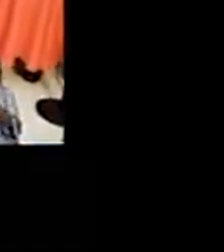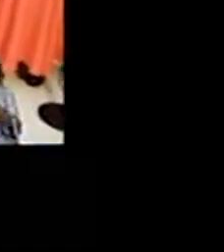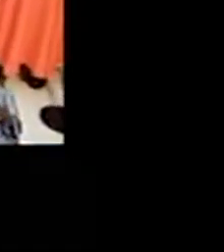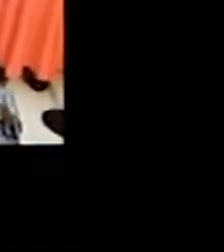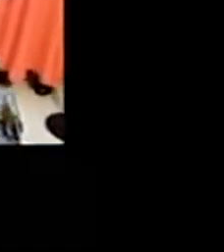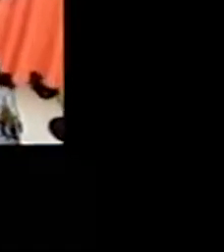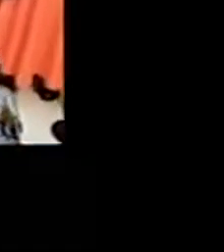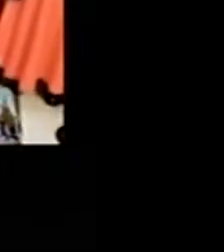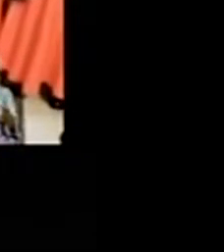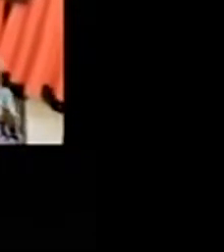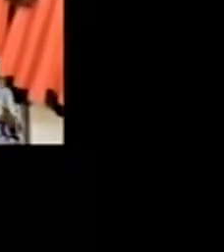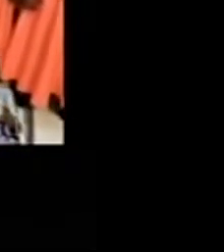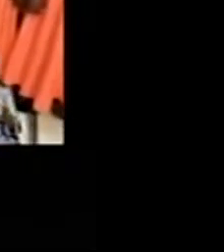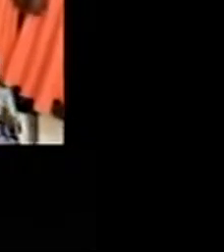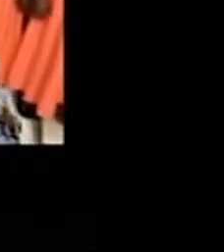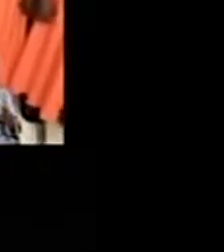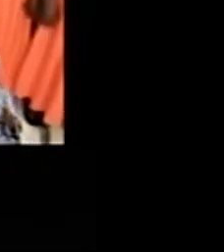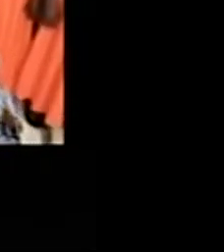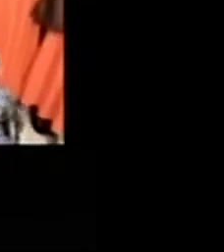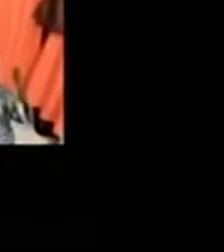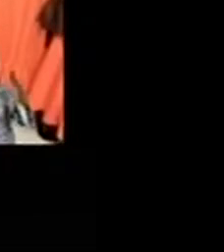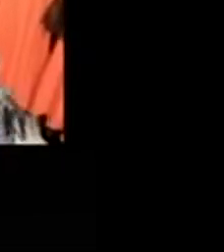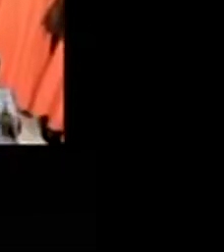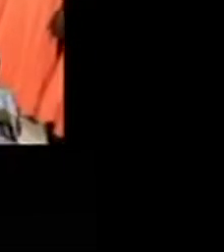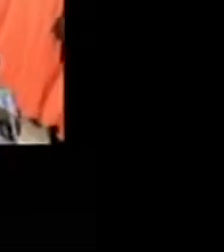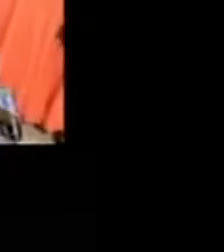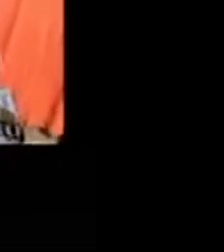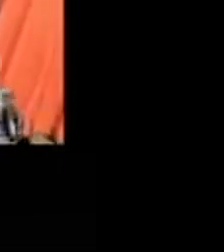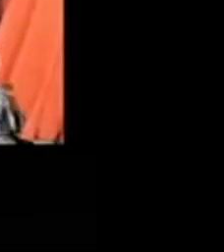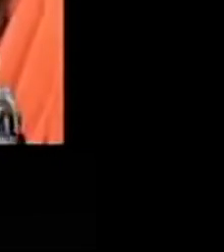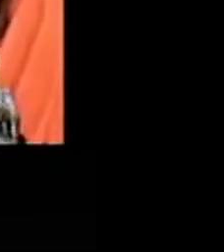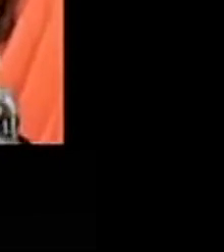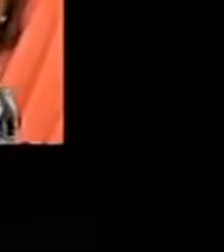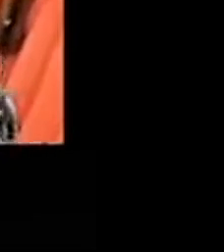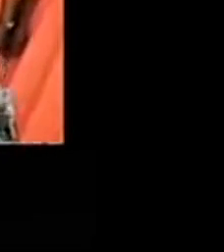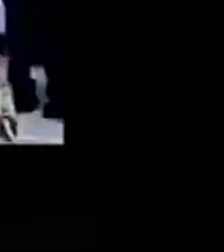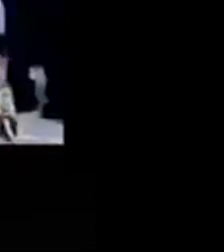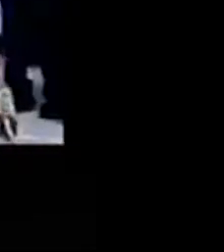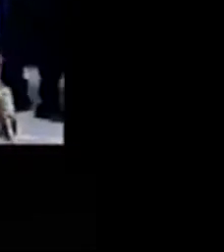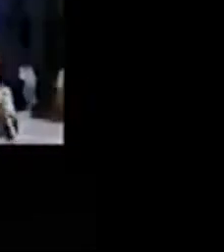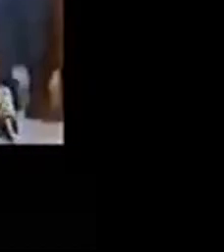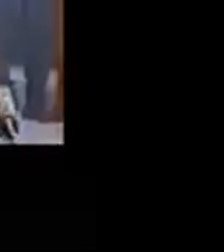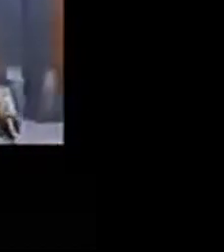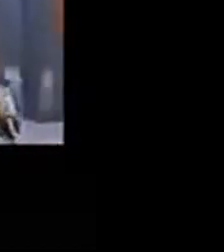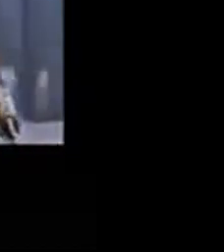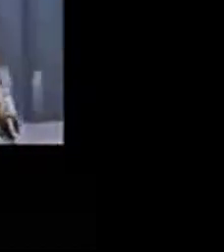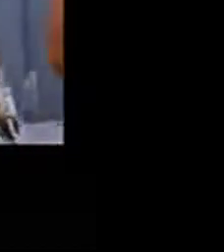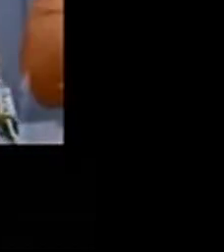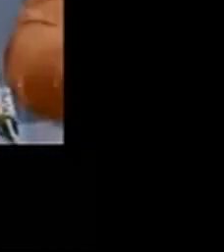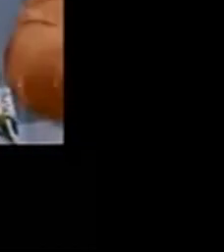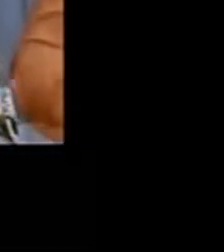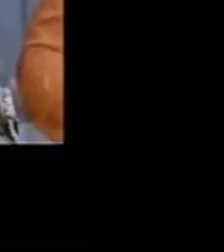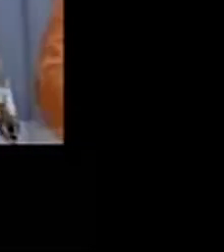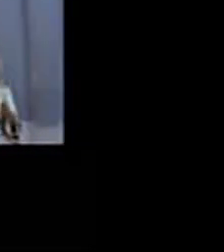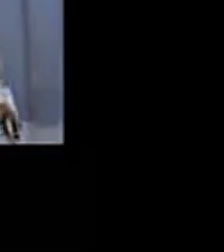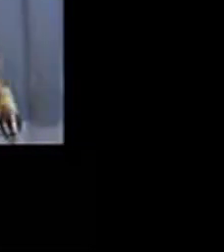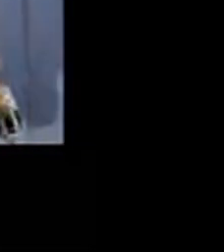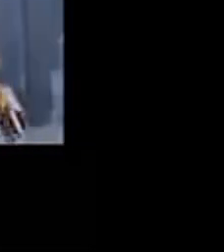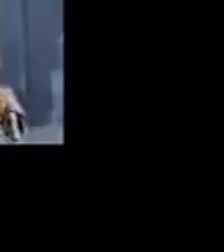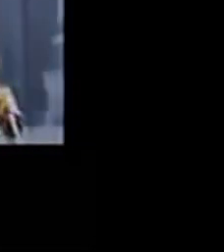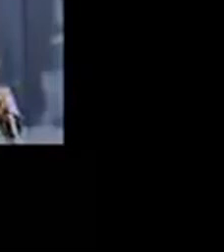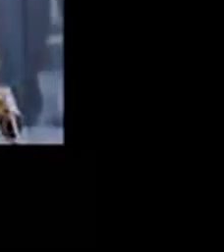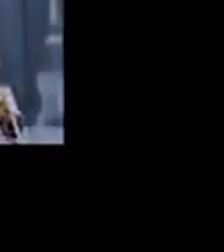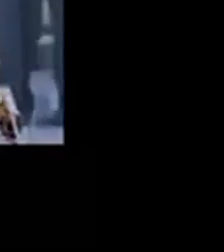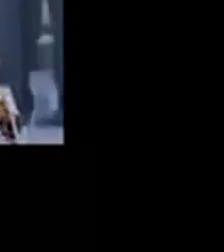sea. You split the sea so I can walk right through. My tears are dry. My tears are